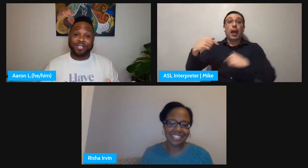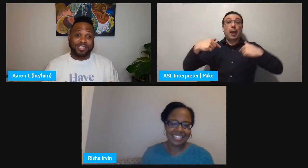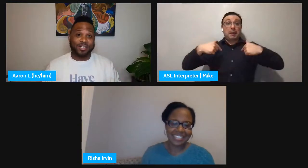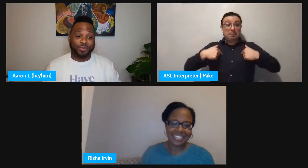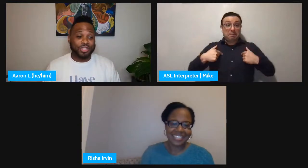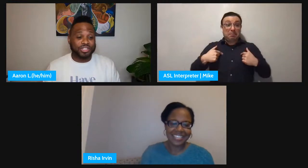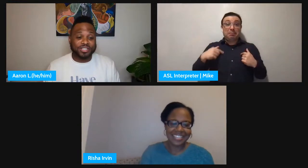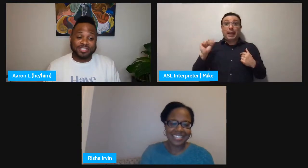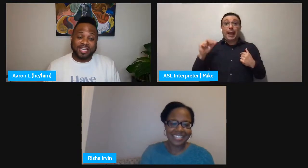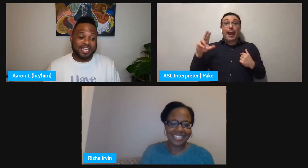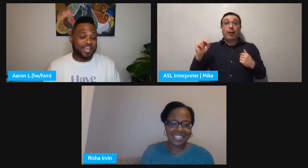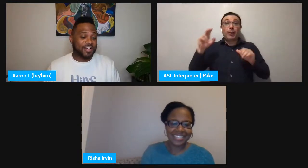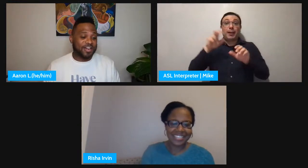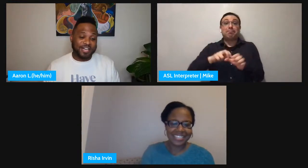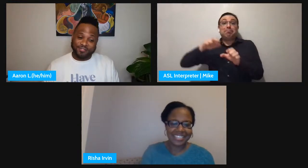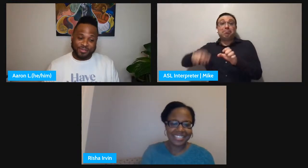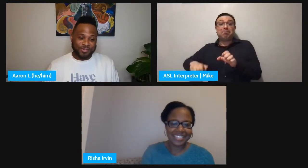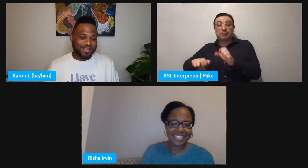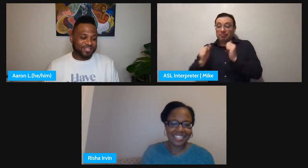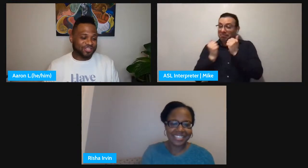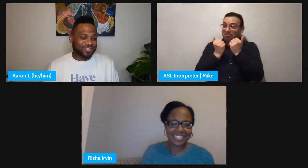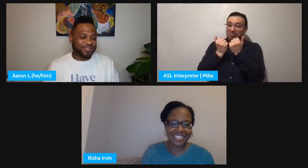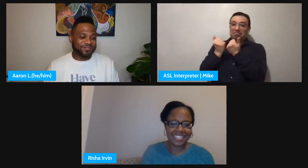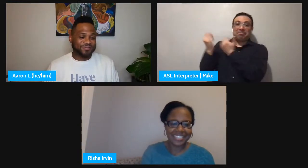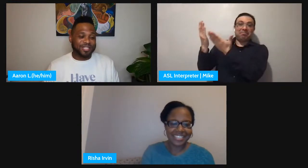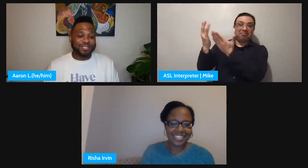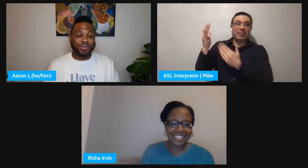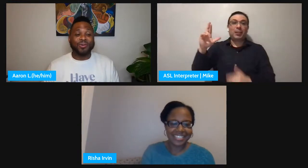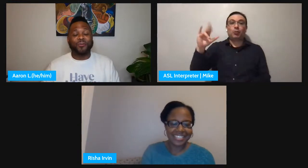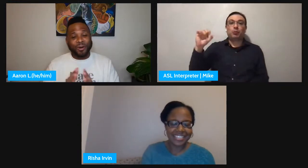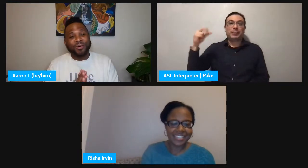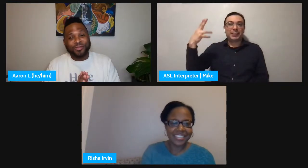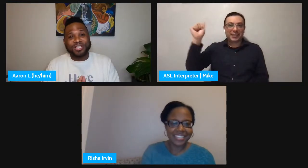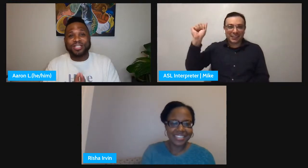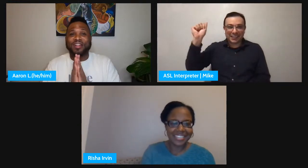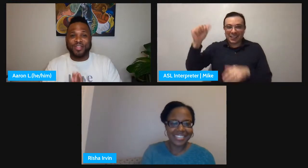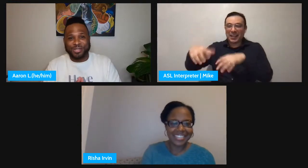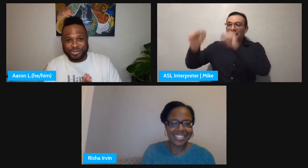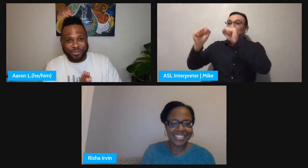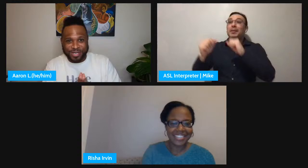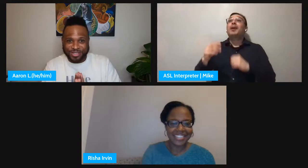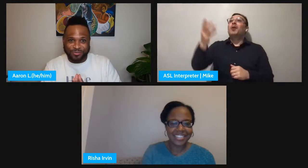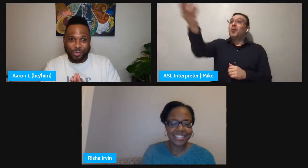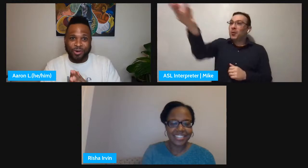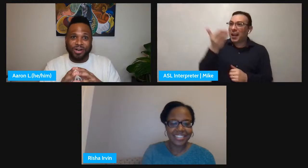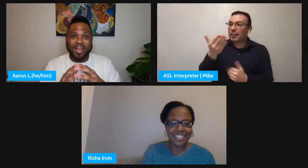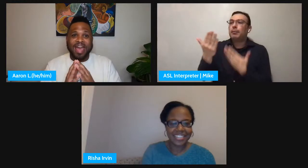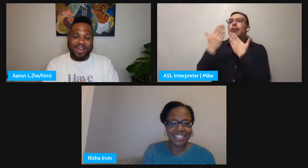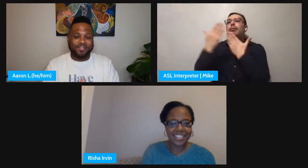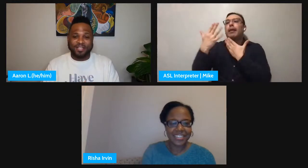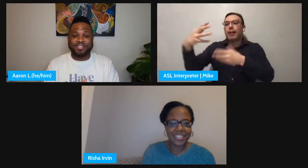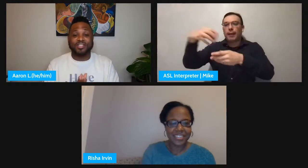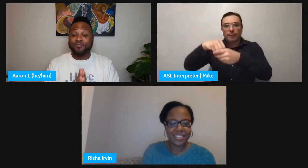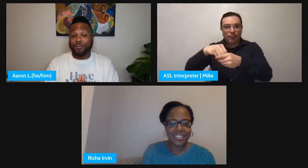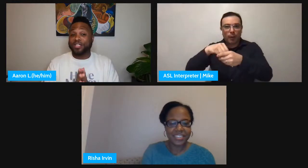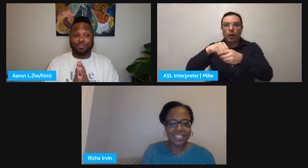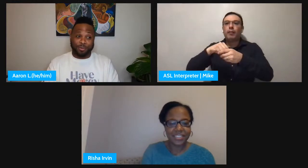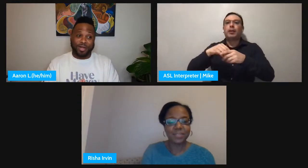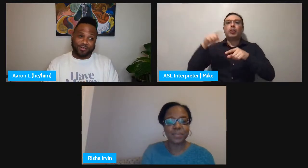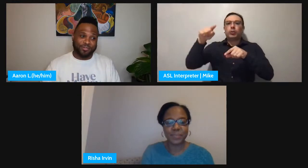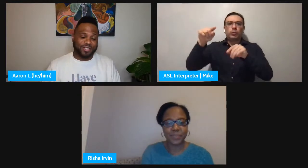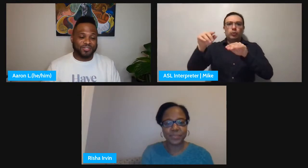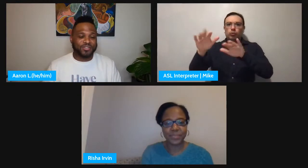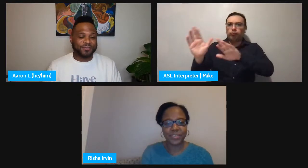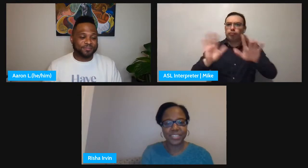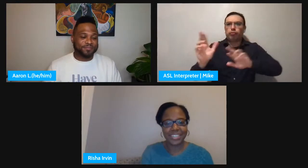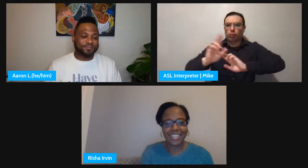and I'm going to let Risha take care of the rest. So welcome, Risha, and thank you so much for having this information